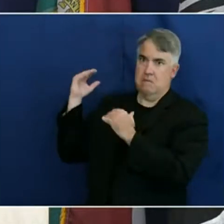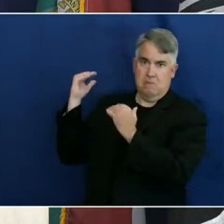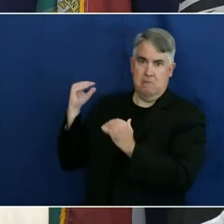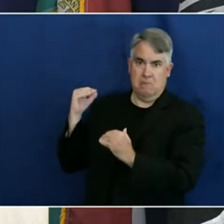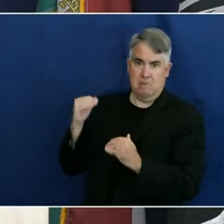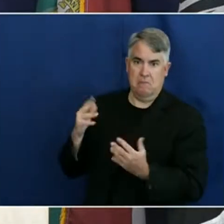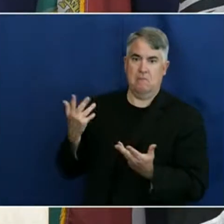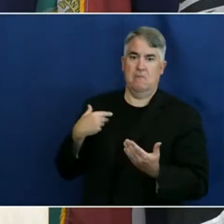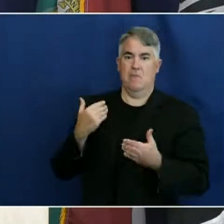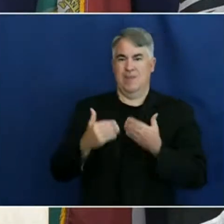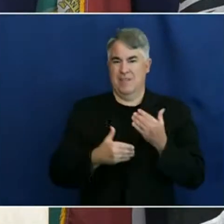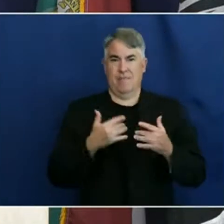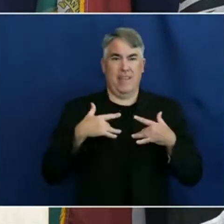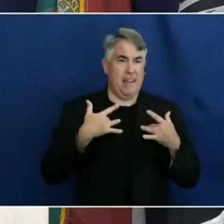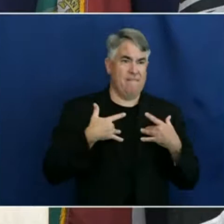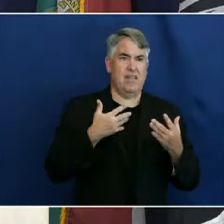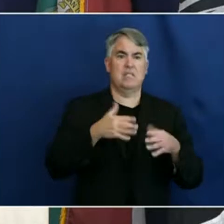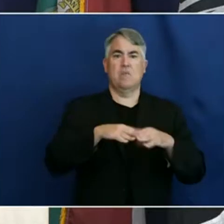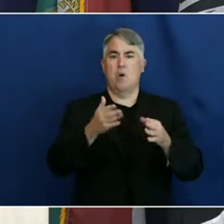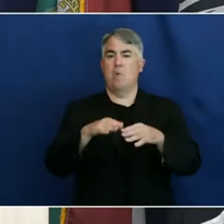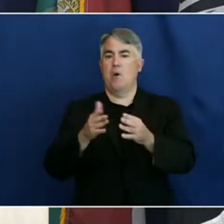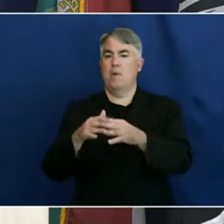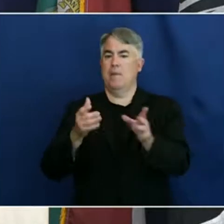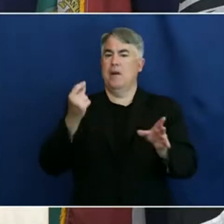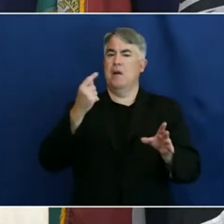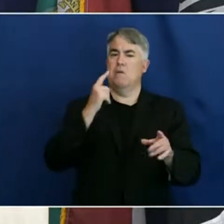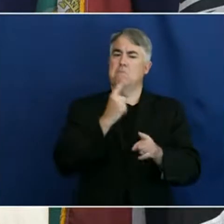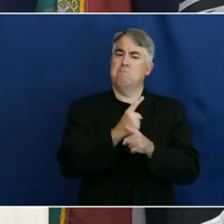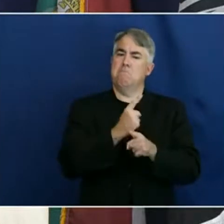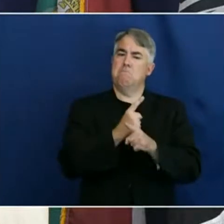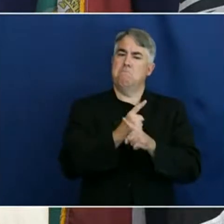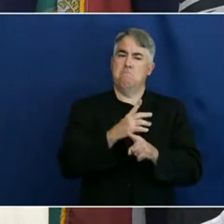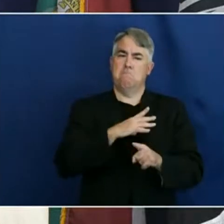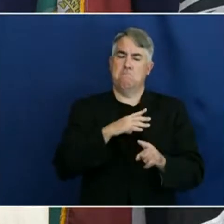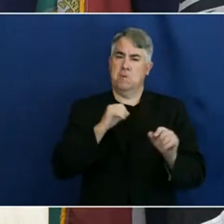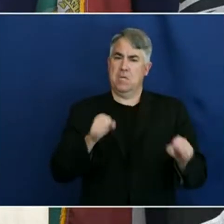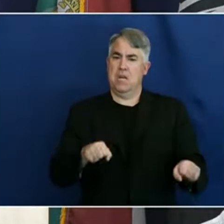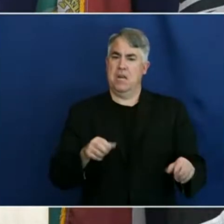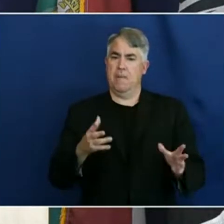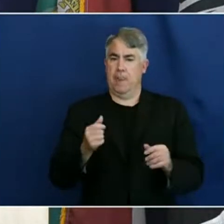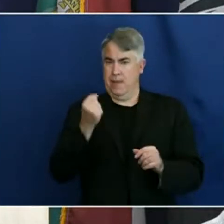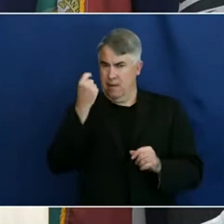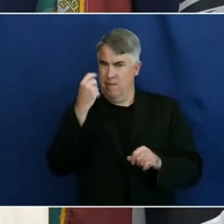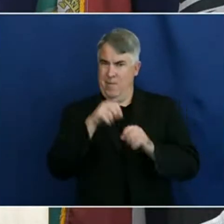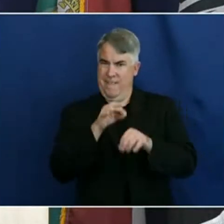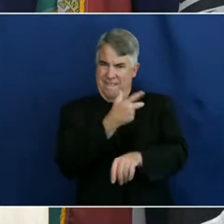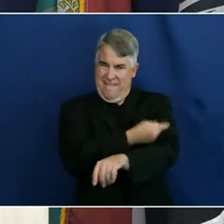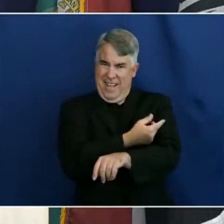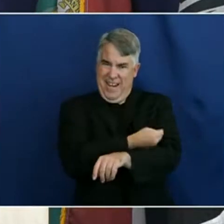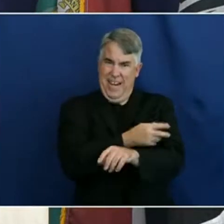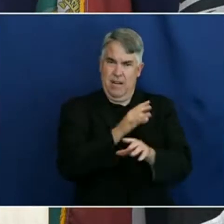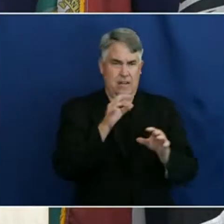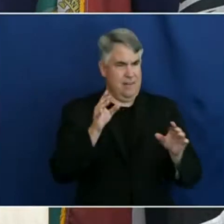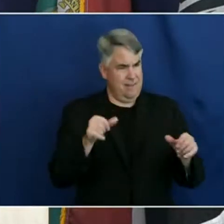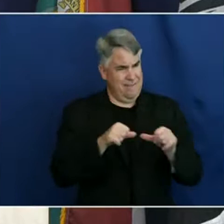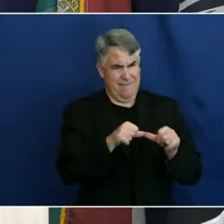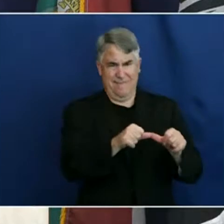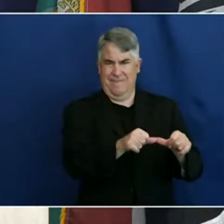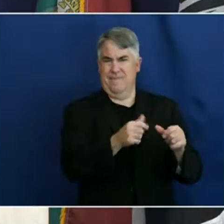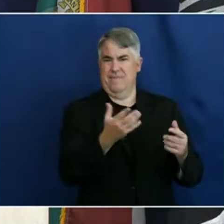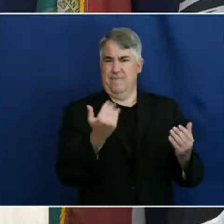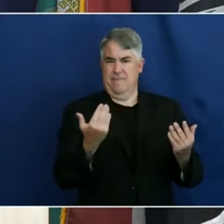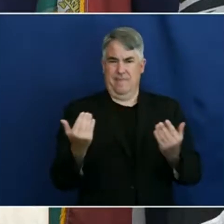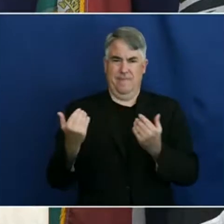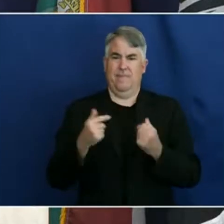surrounding events and gatherings, we think is appropriate given the presence of the vaccine, and continuing to work through that. But, we continue to urge